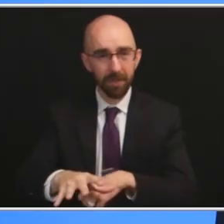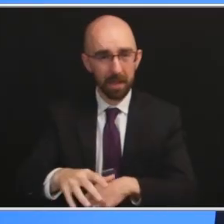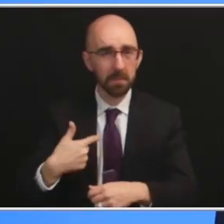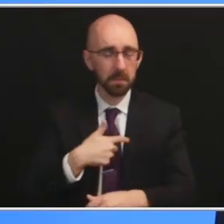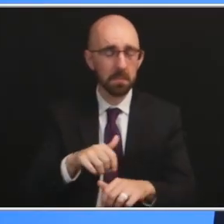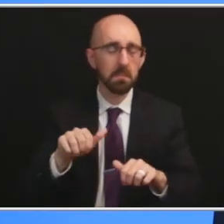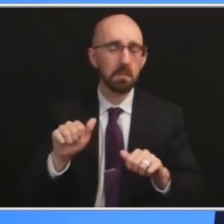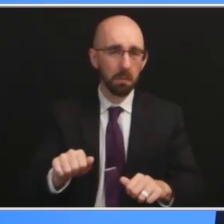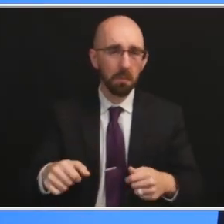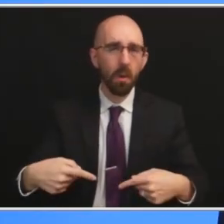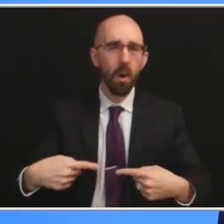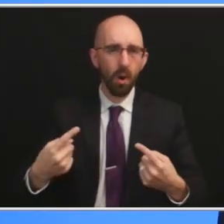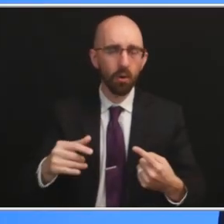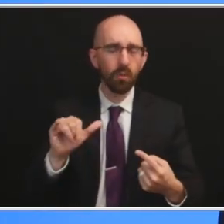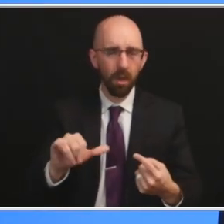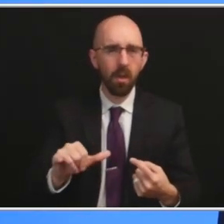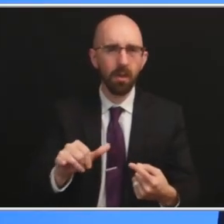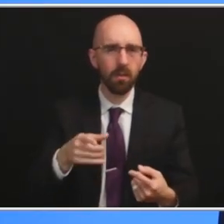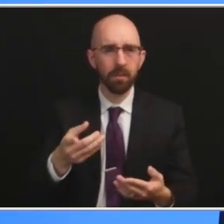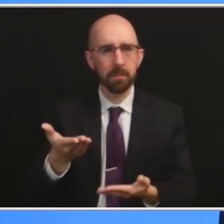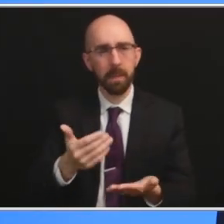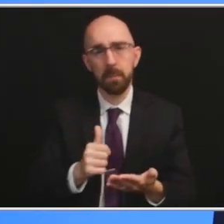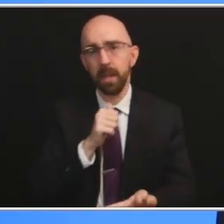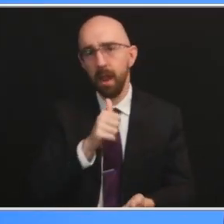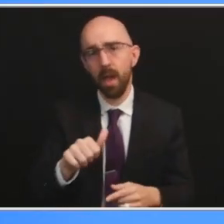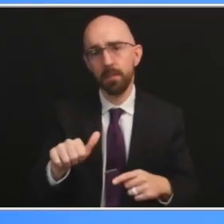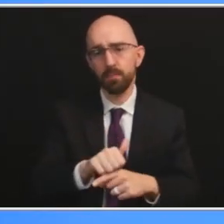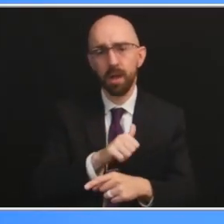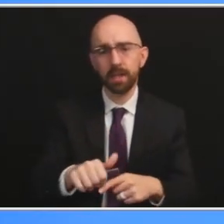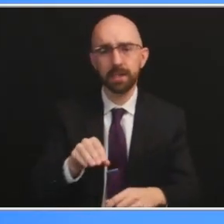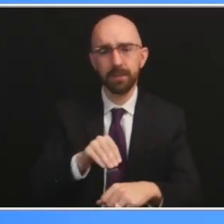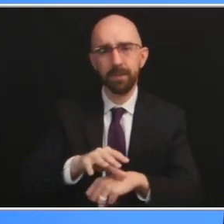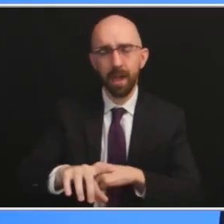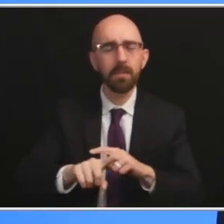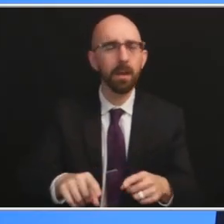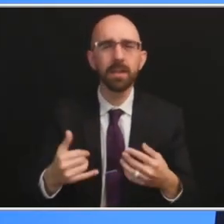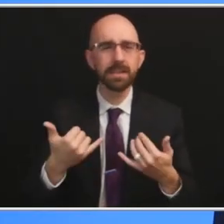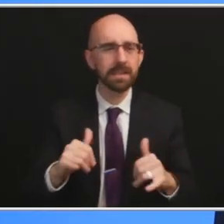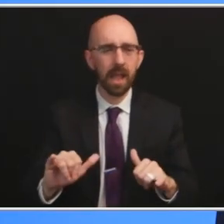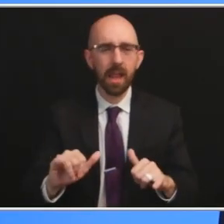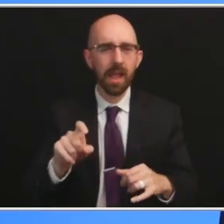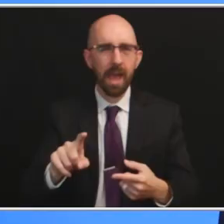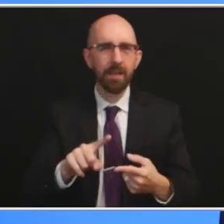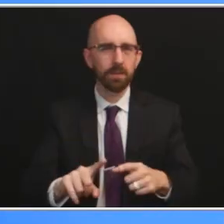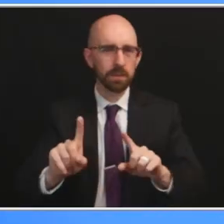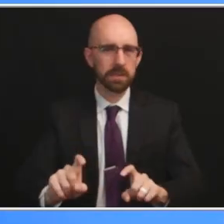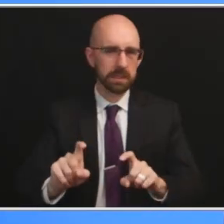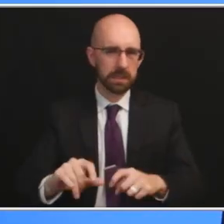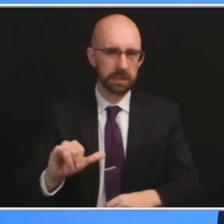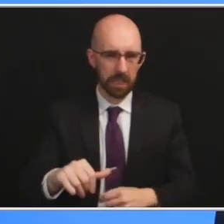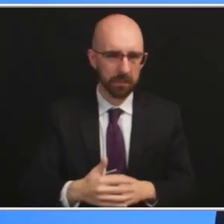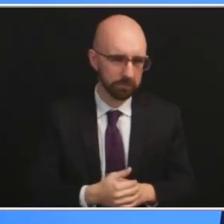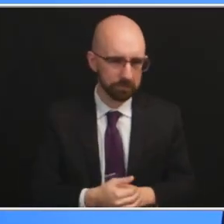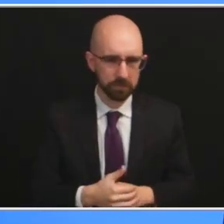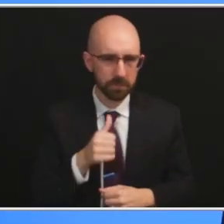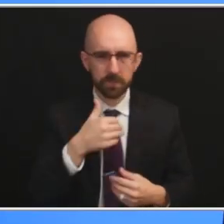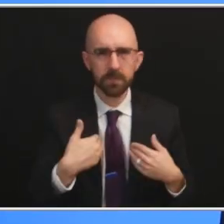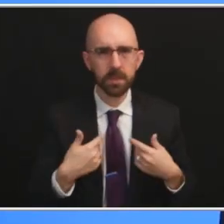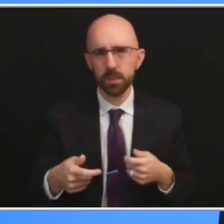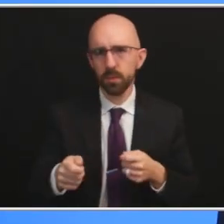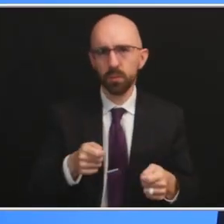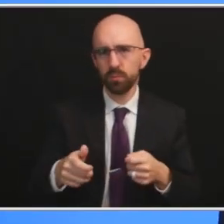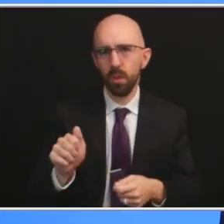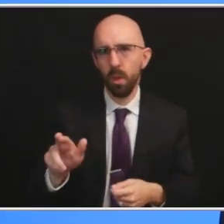argument that they may not be practice effects, but we still have to test that out. Not having a control arm